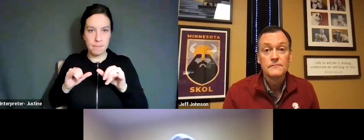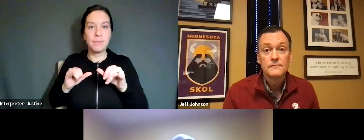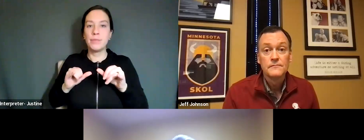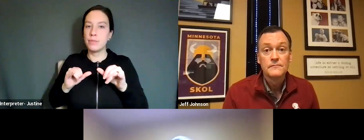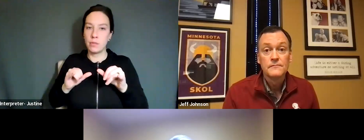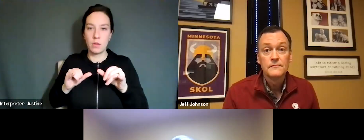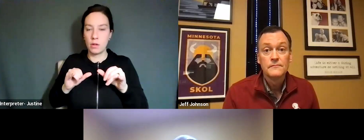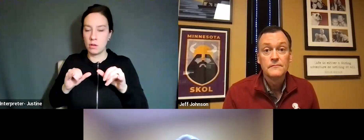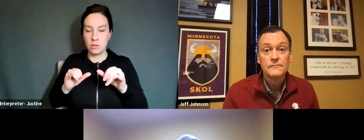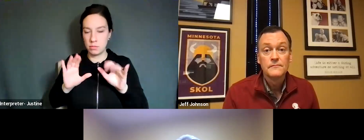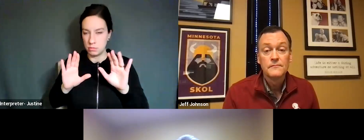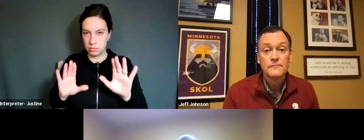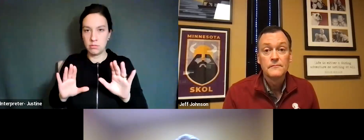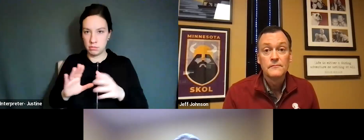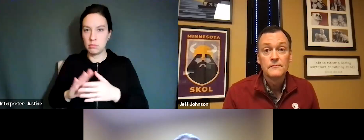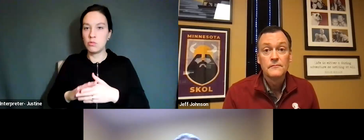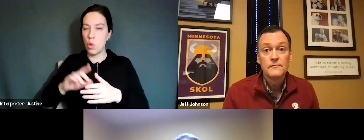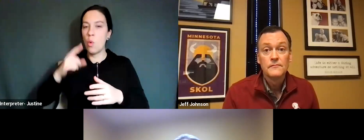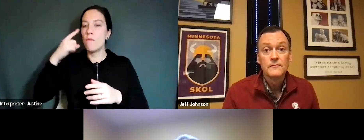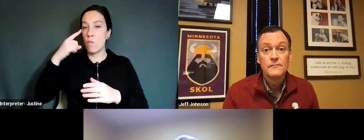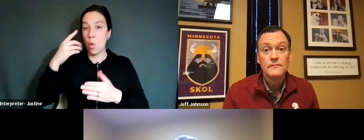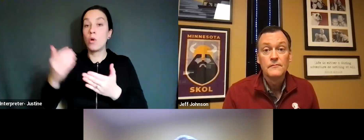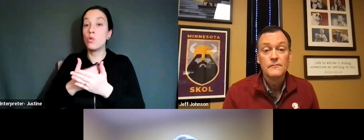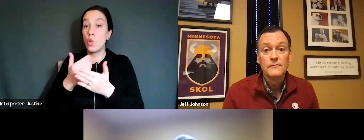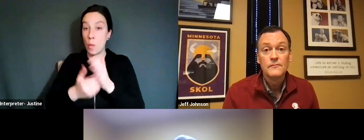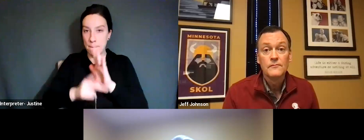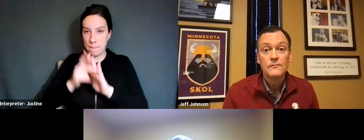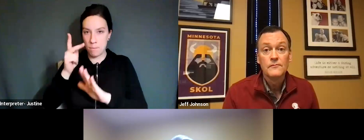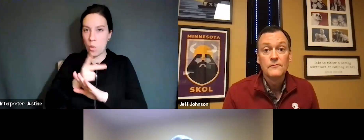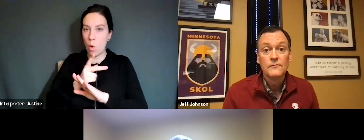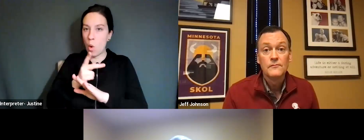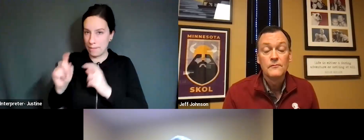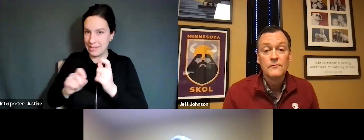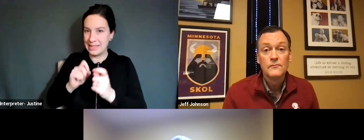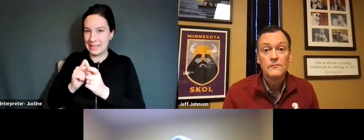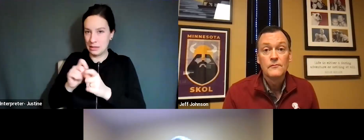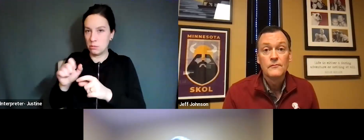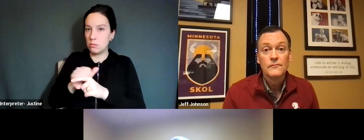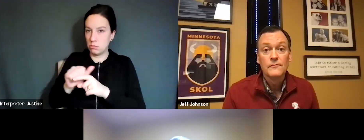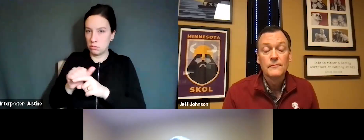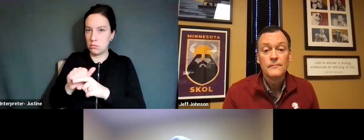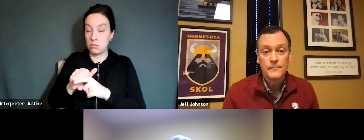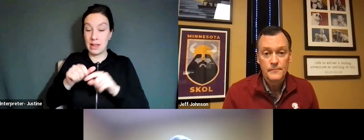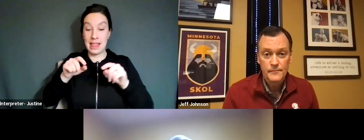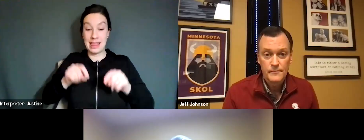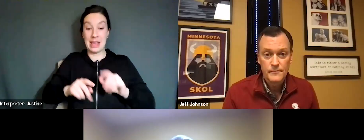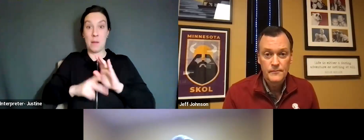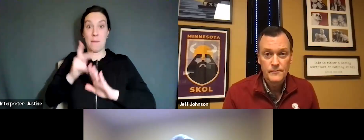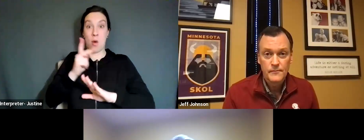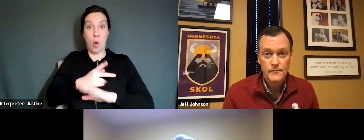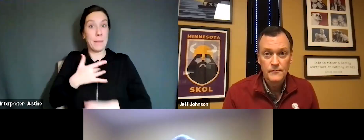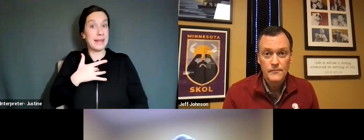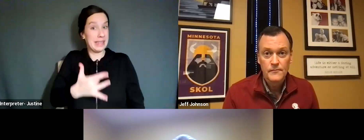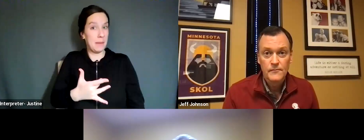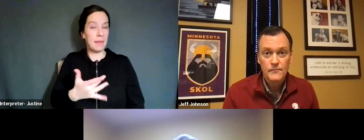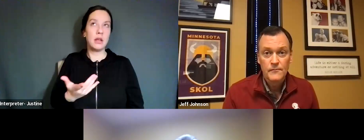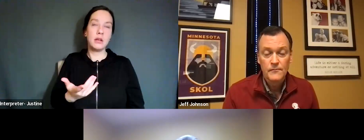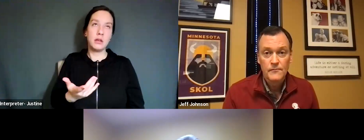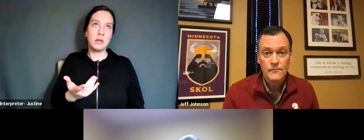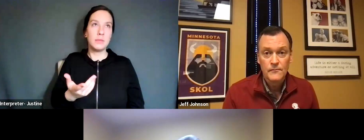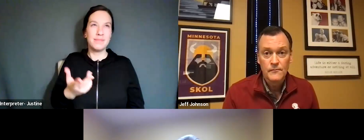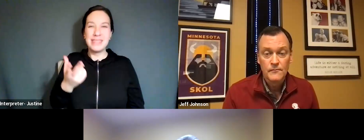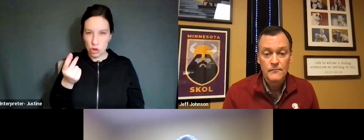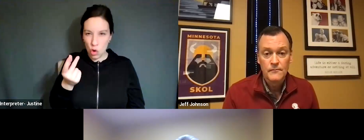same for these new programs. With these new programs, primarily these dogs are going to be dogs that would have been